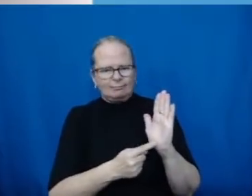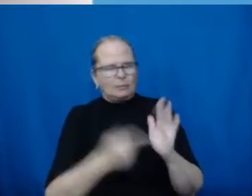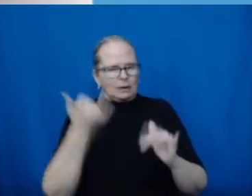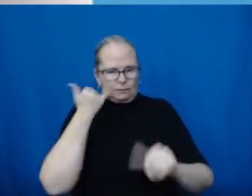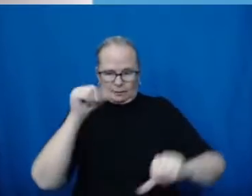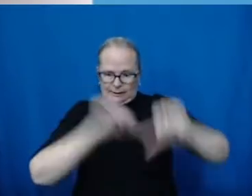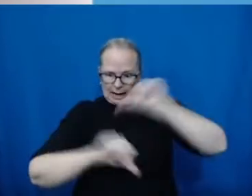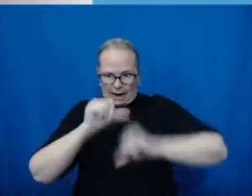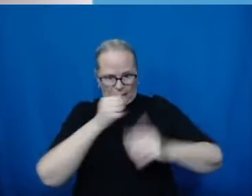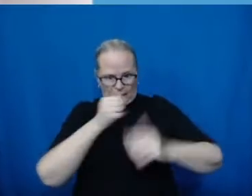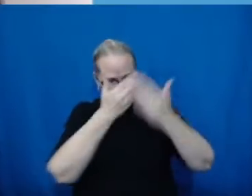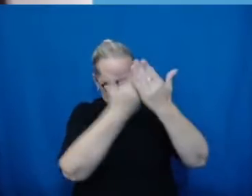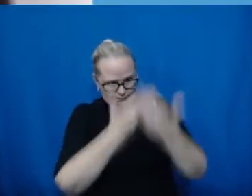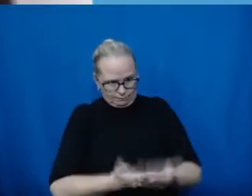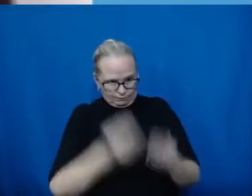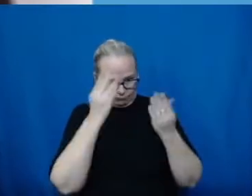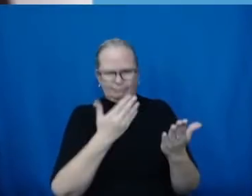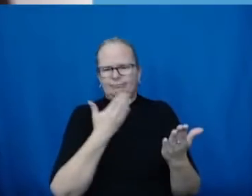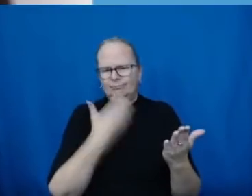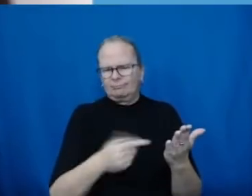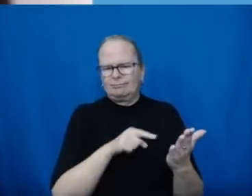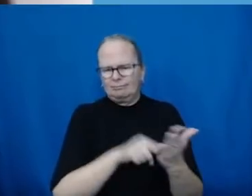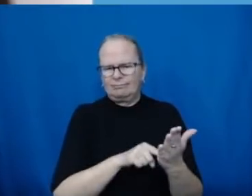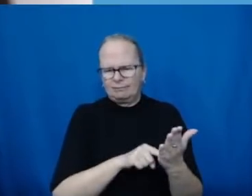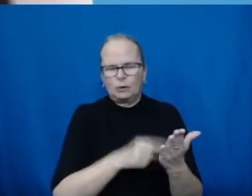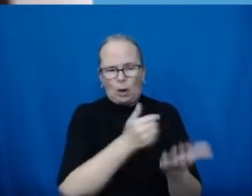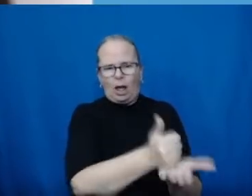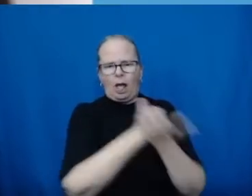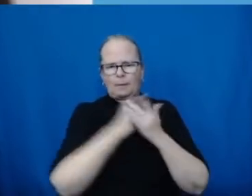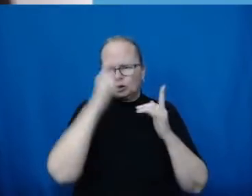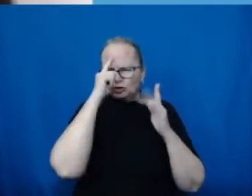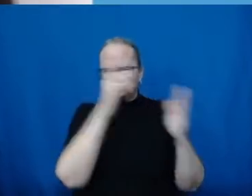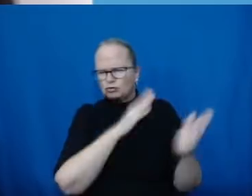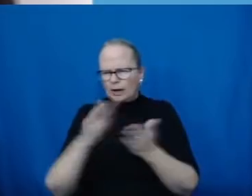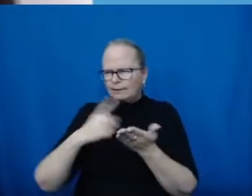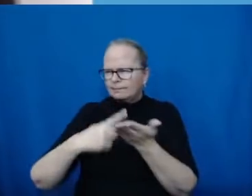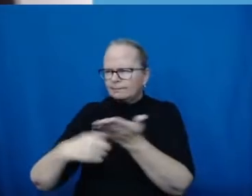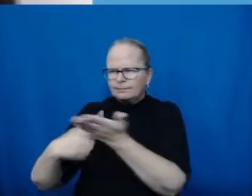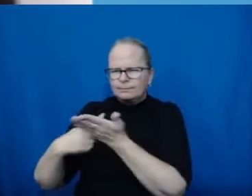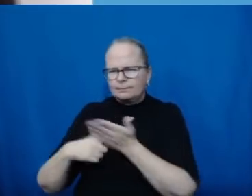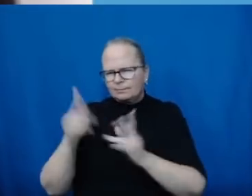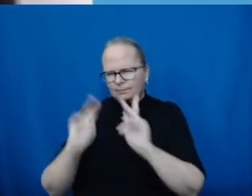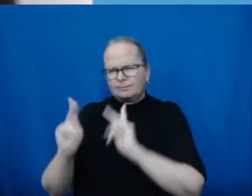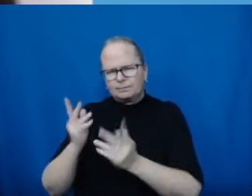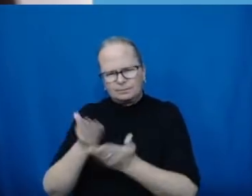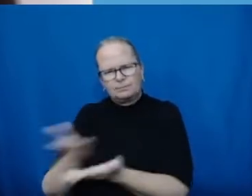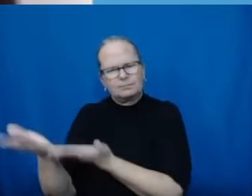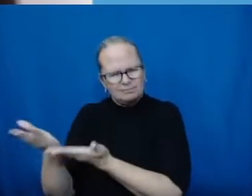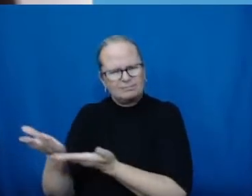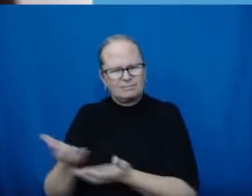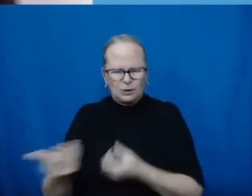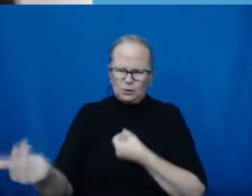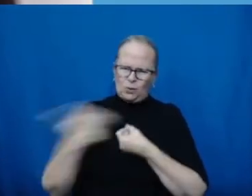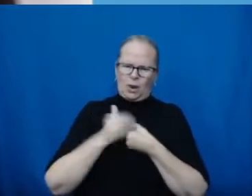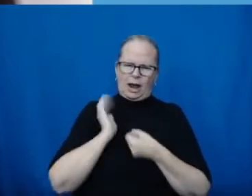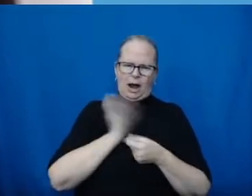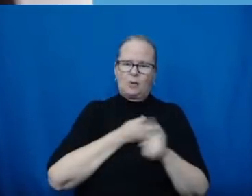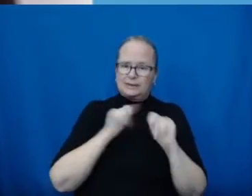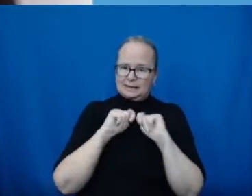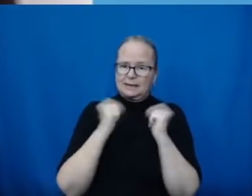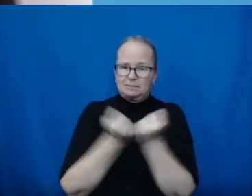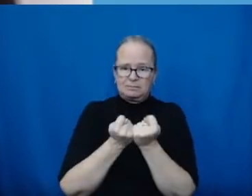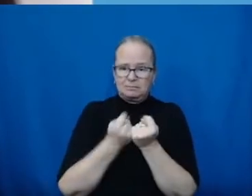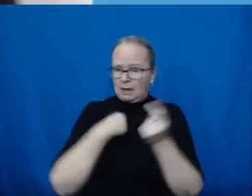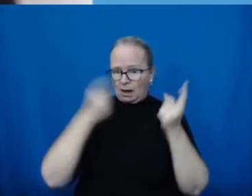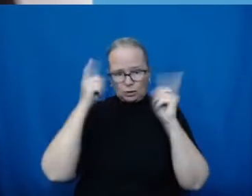these conversations also science-based. So yeah, come join the team. And I agree with everything that has been said already. One